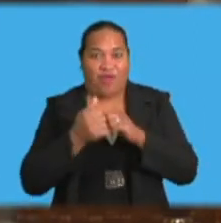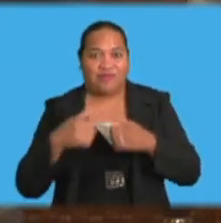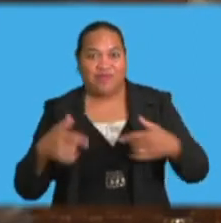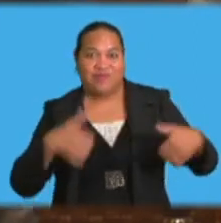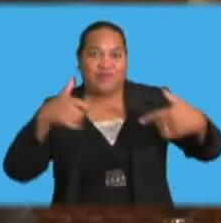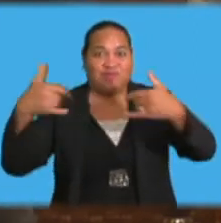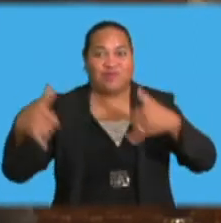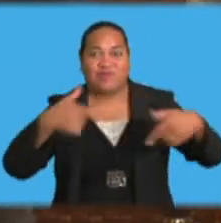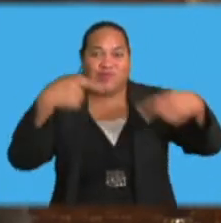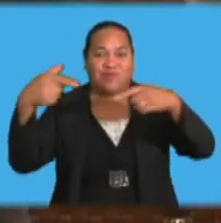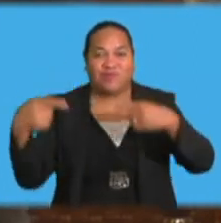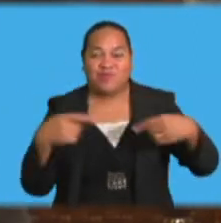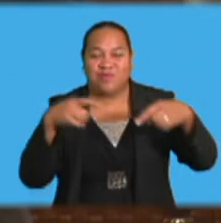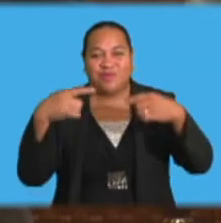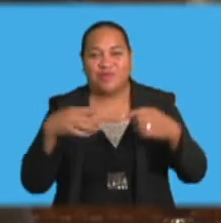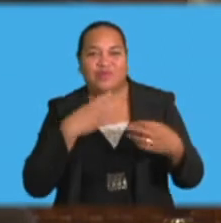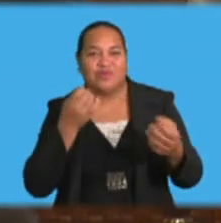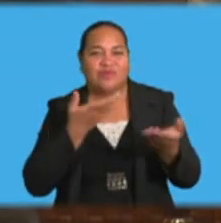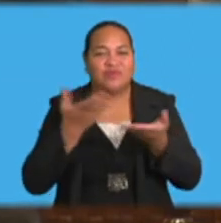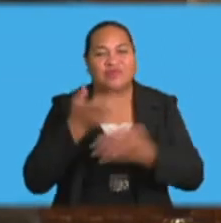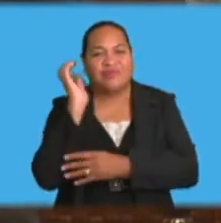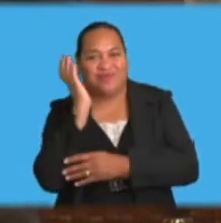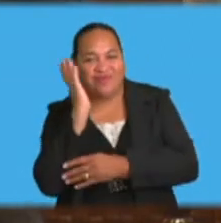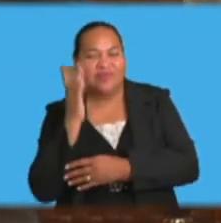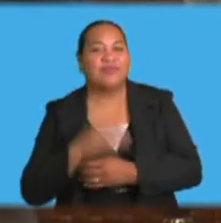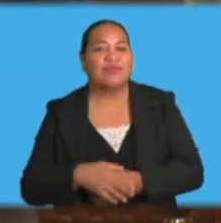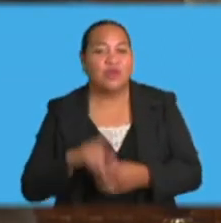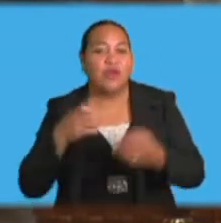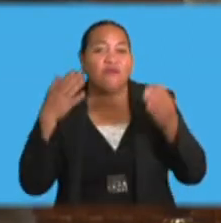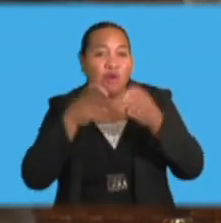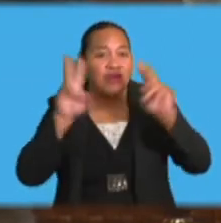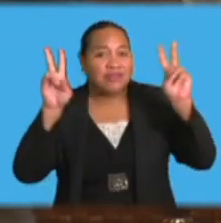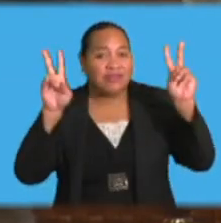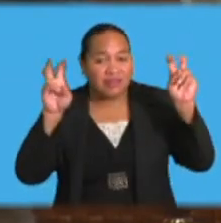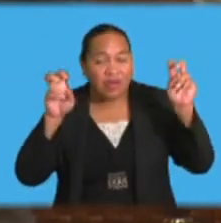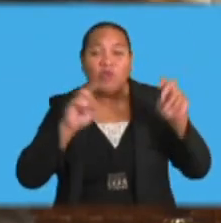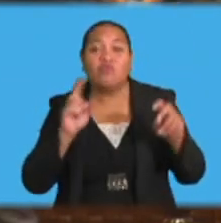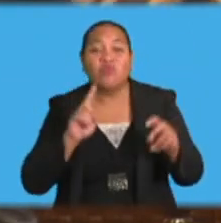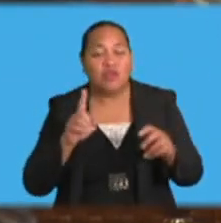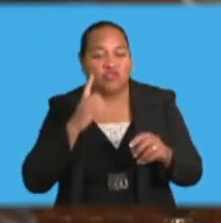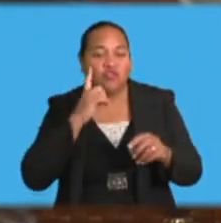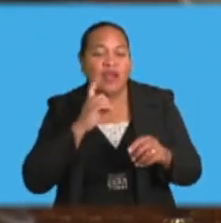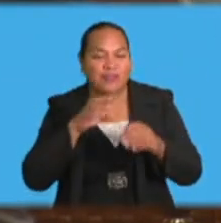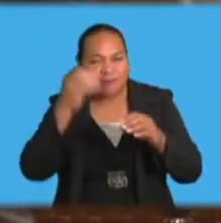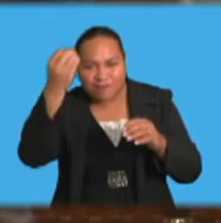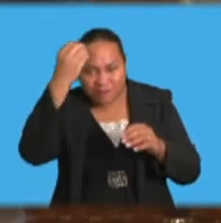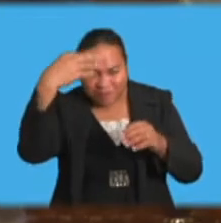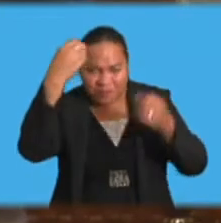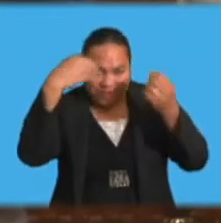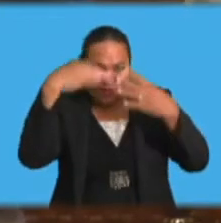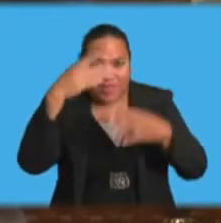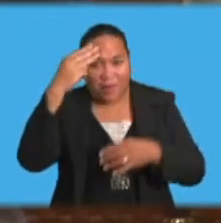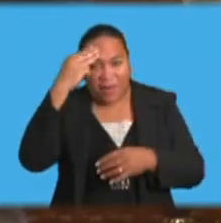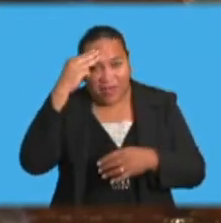awareness on the vulnerability of young workers in the workplace. So the focus of all of these exercises was to get into the minds of the young so